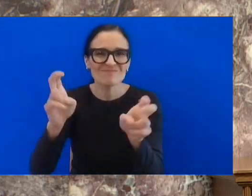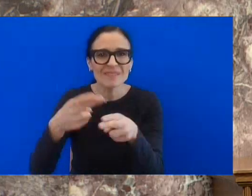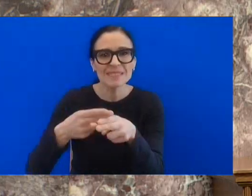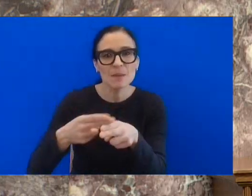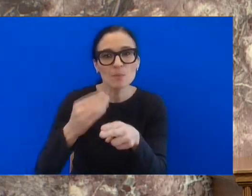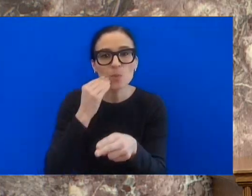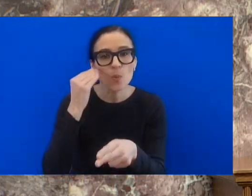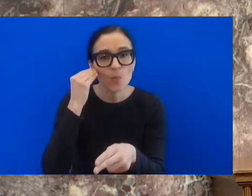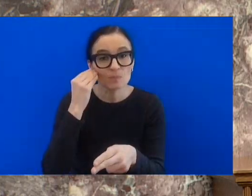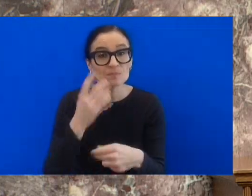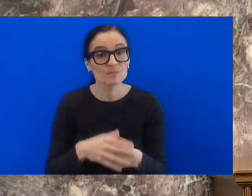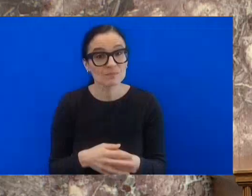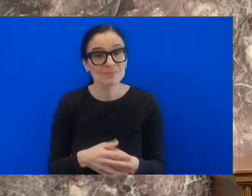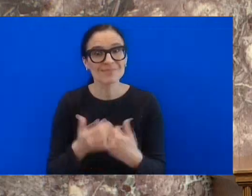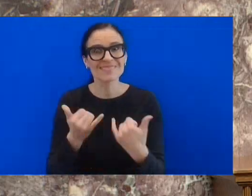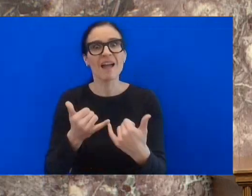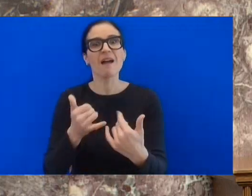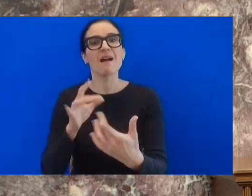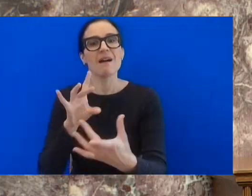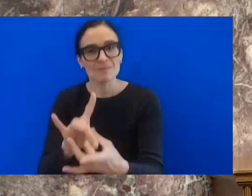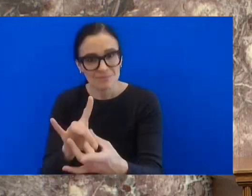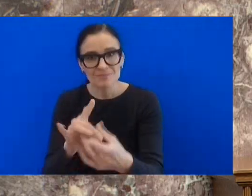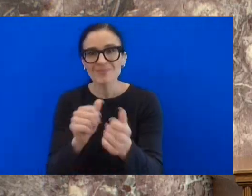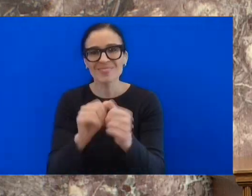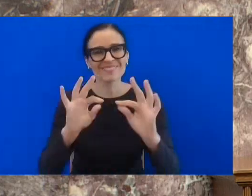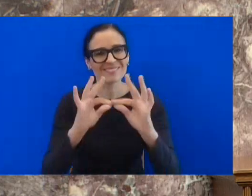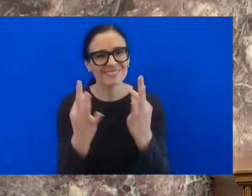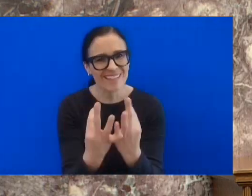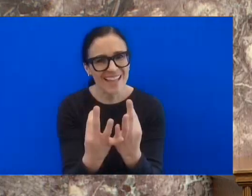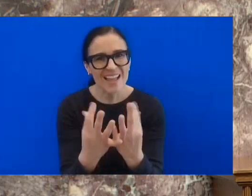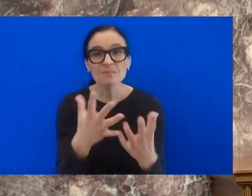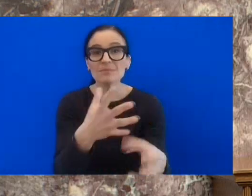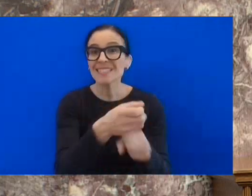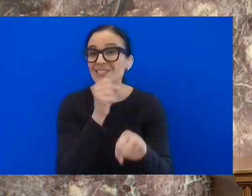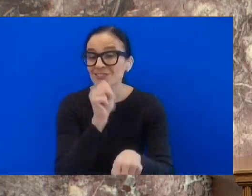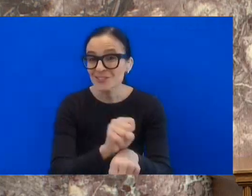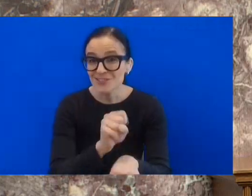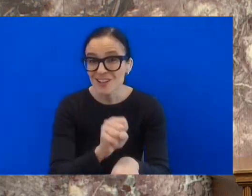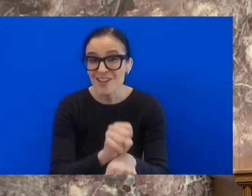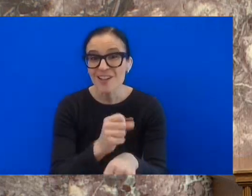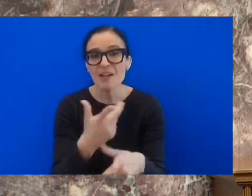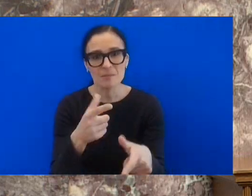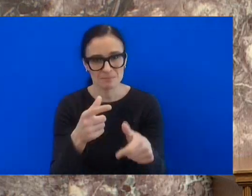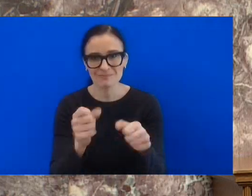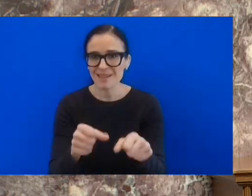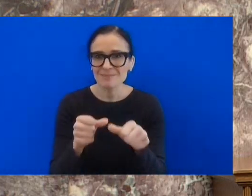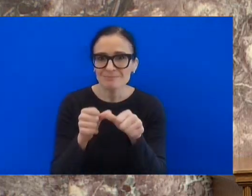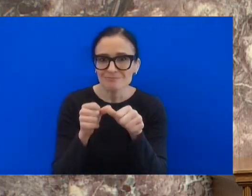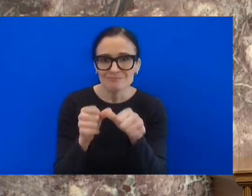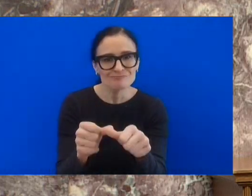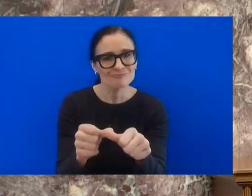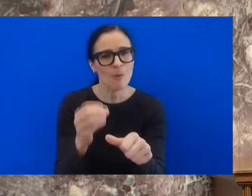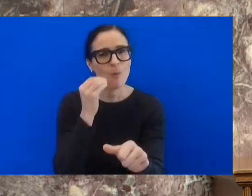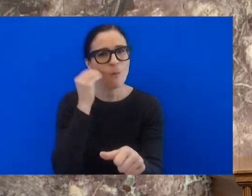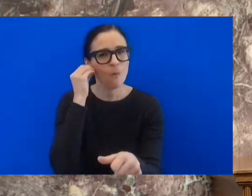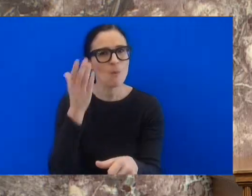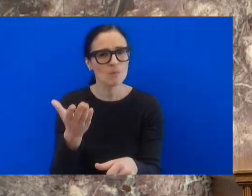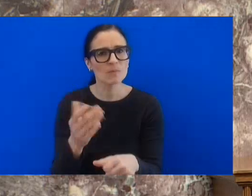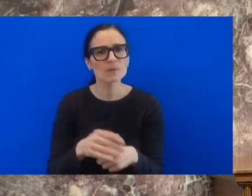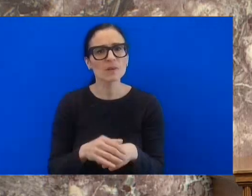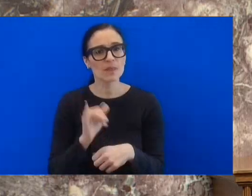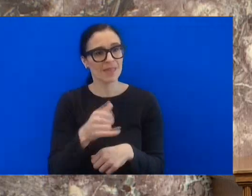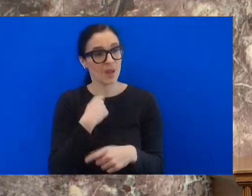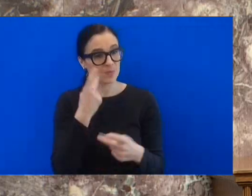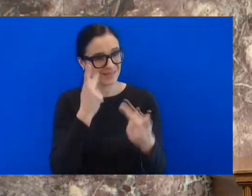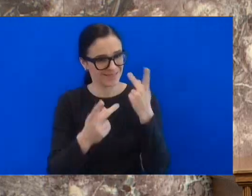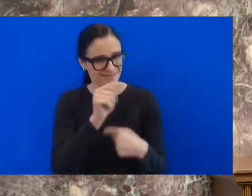employment, to stable housing, Honourable Speaker. I can go on with all the communities where we're seeing this progress, but I appreciate the member's passion for this important issue. Thank you.